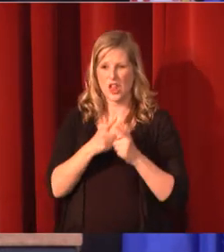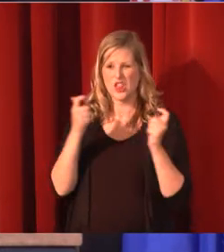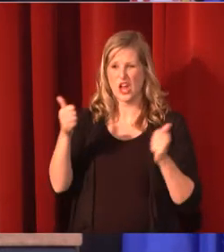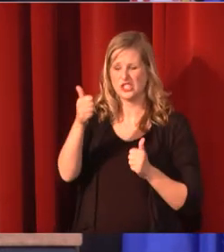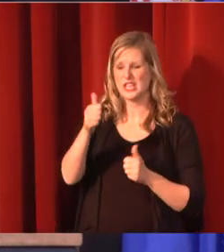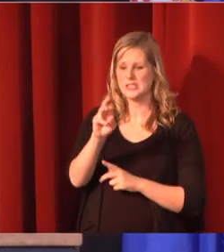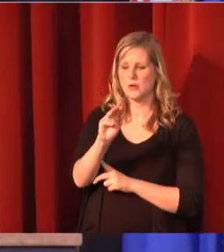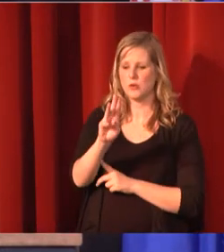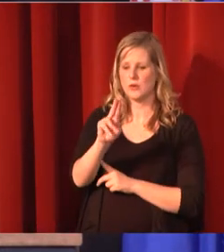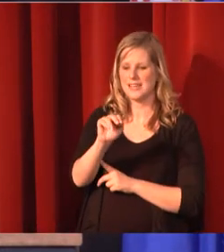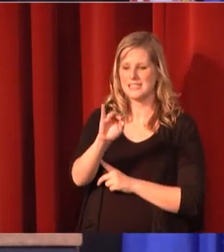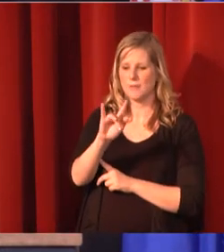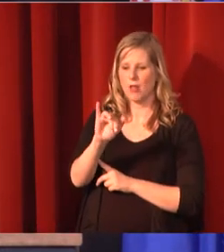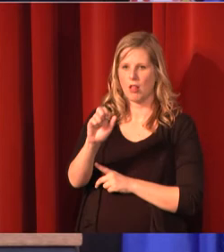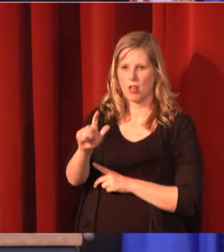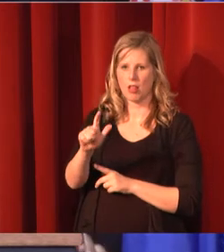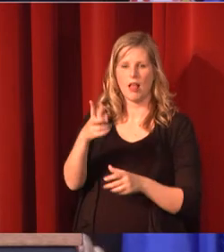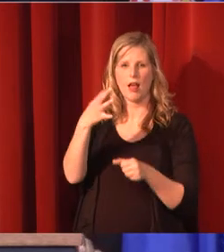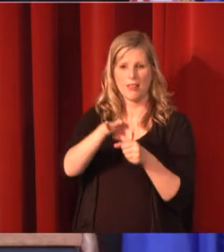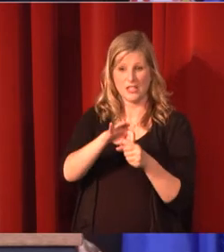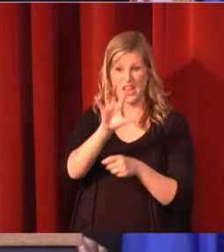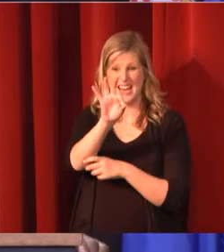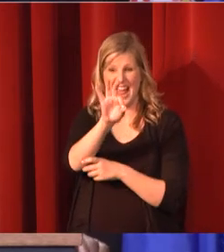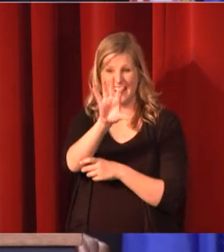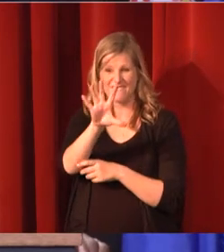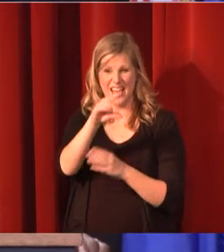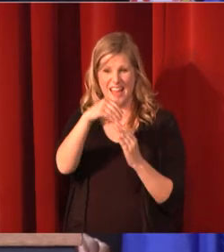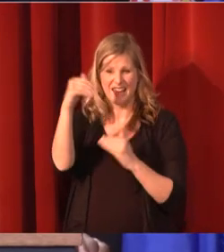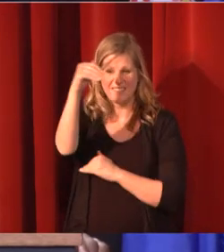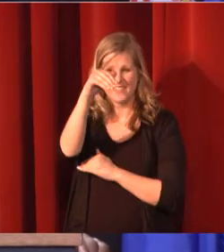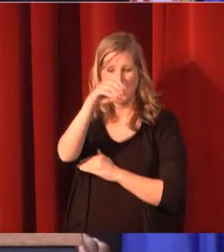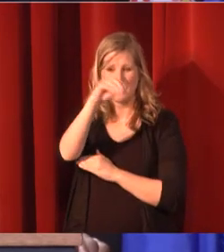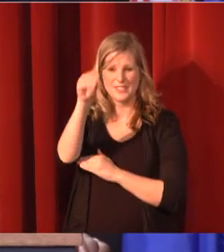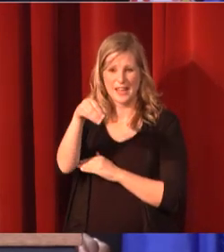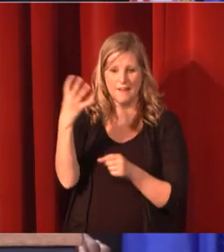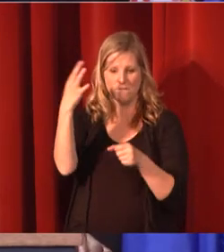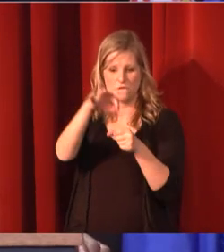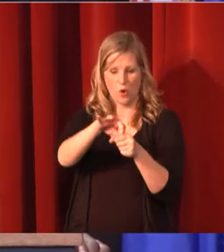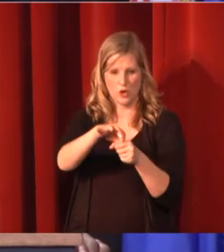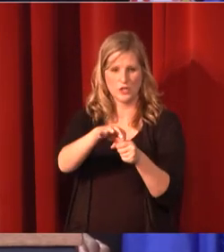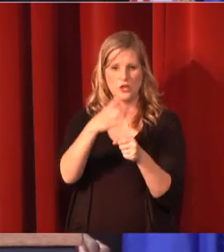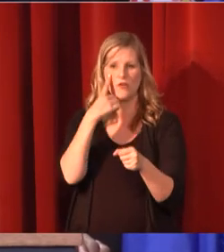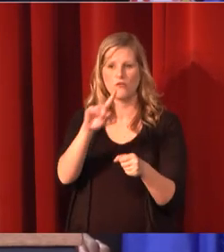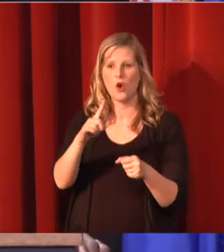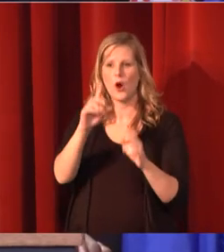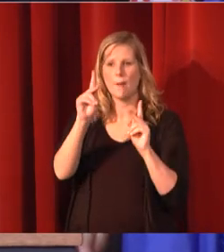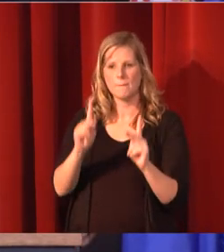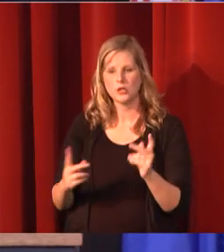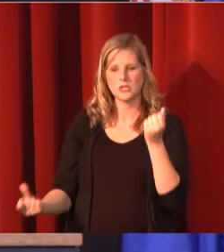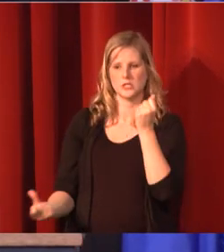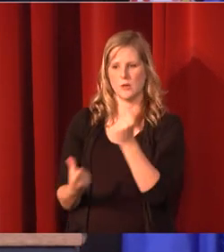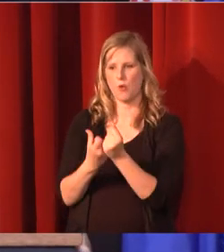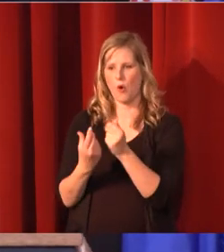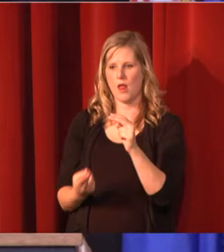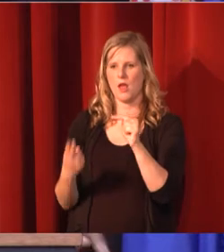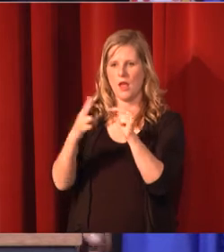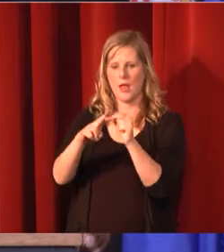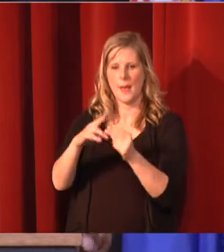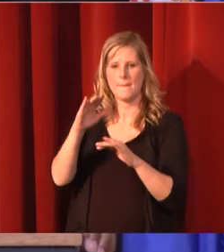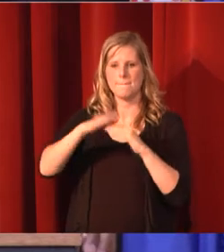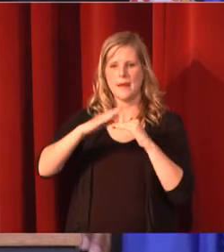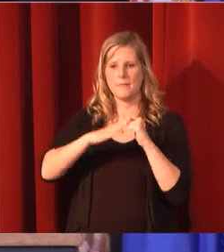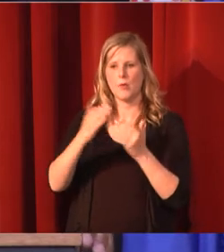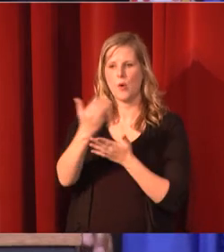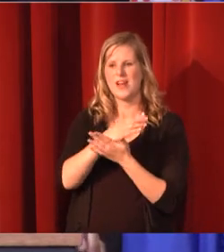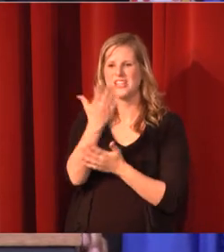over a decade over 95% of st. Paul voters cast their ballot for a candidate who supported raising the minimum wage to